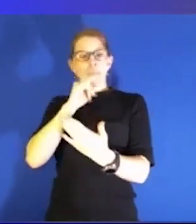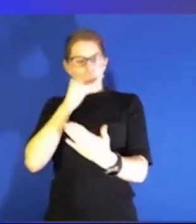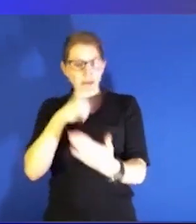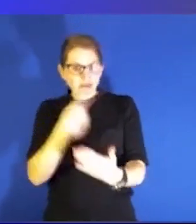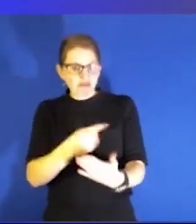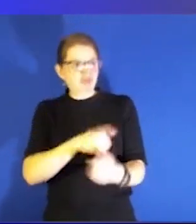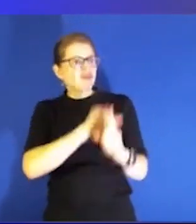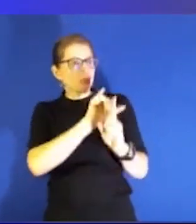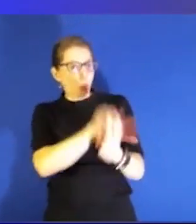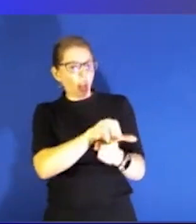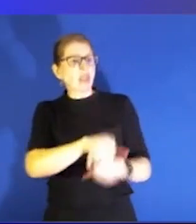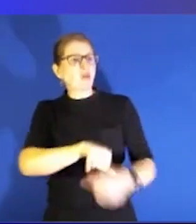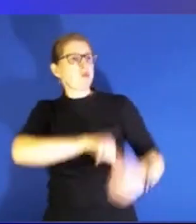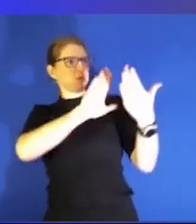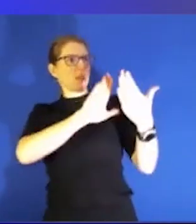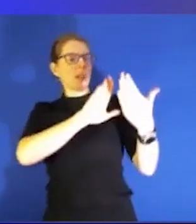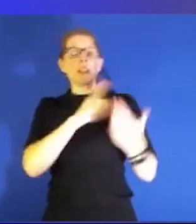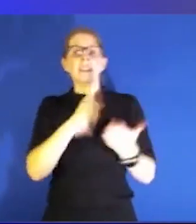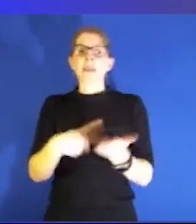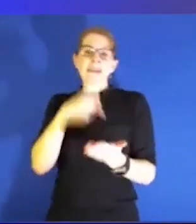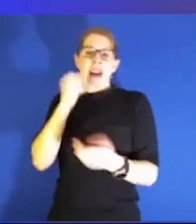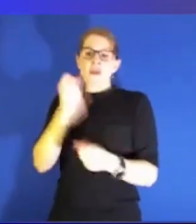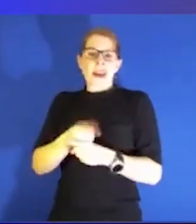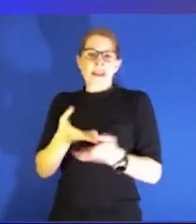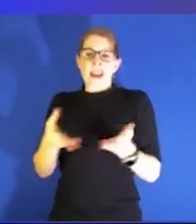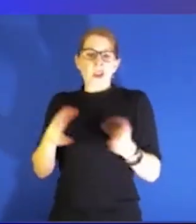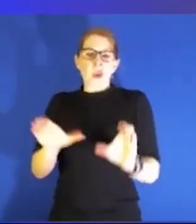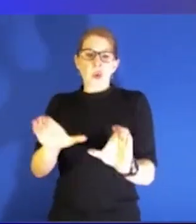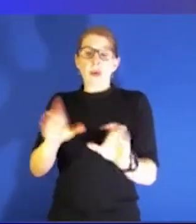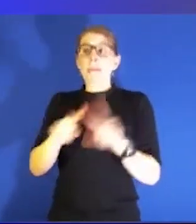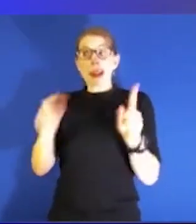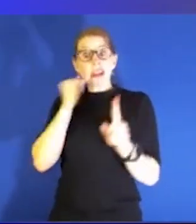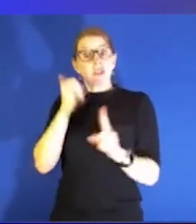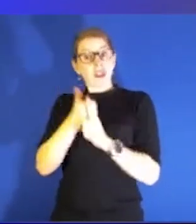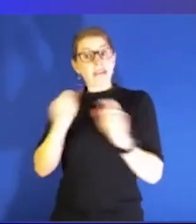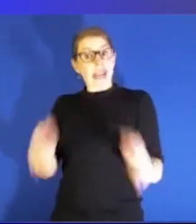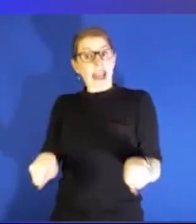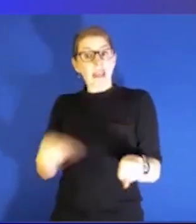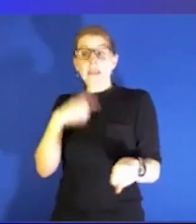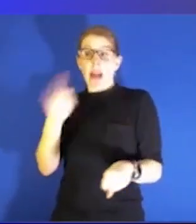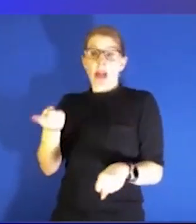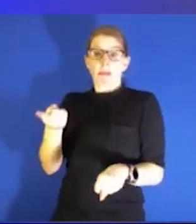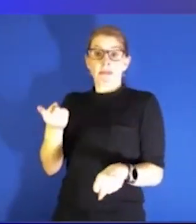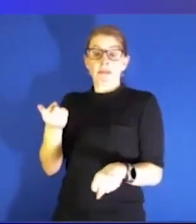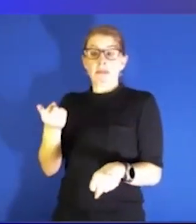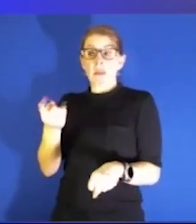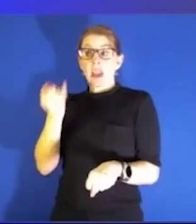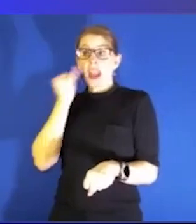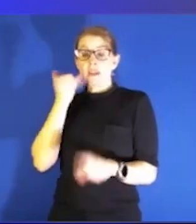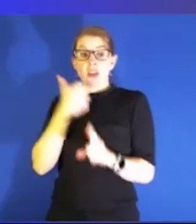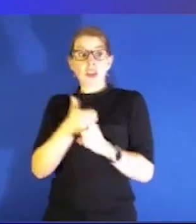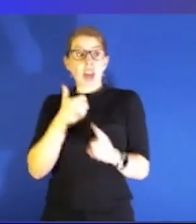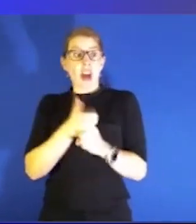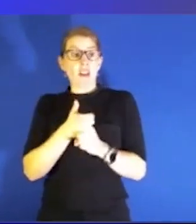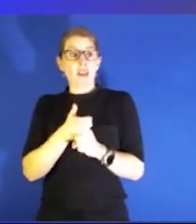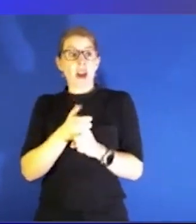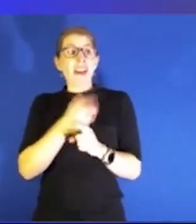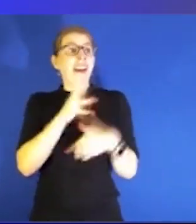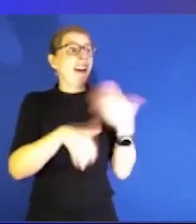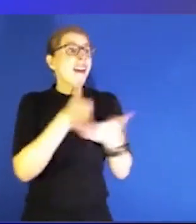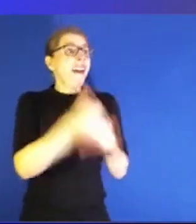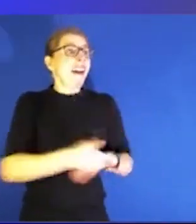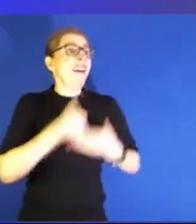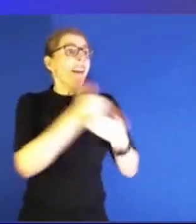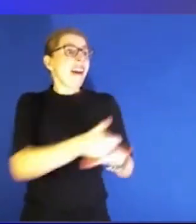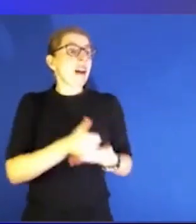the right thing to do. But if you can, tell them. And if you're the one that is doing the smothering, ask, right? Say, I really